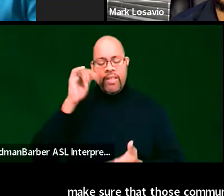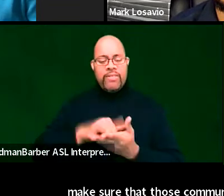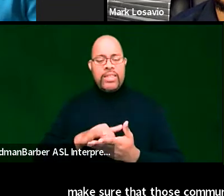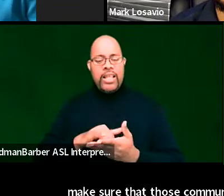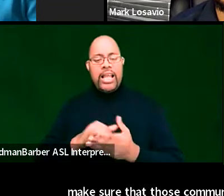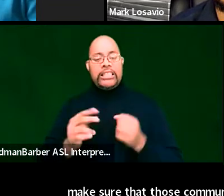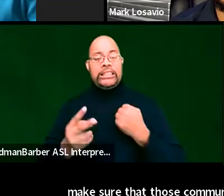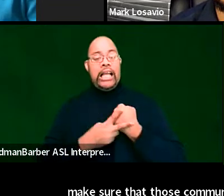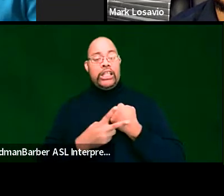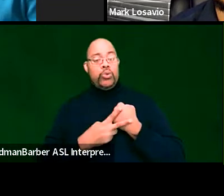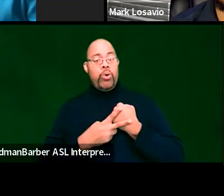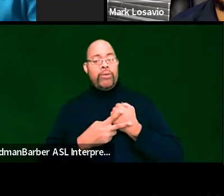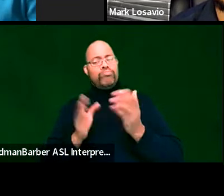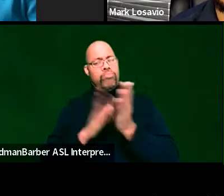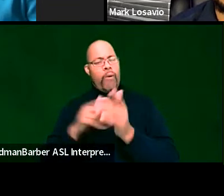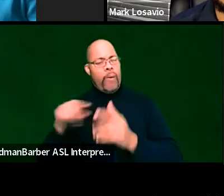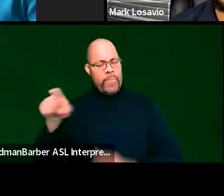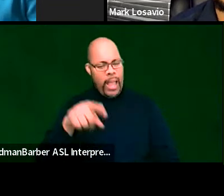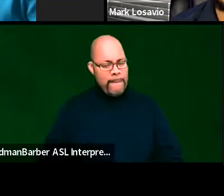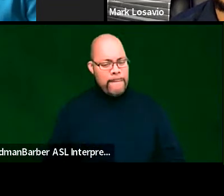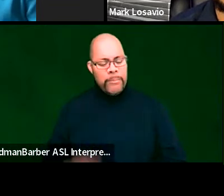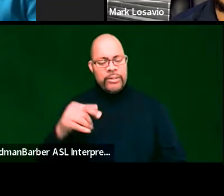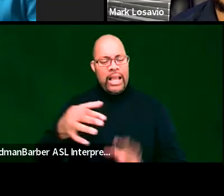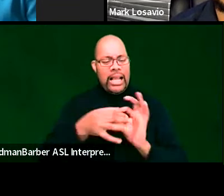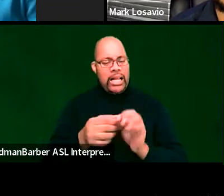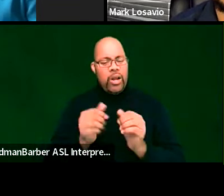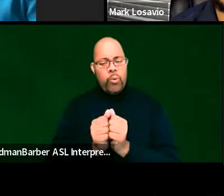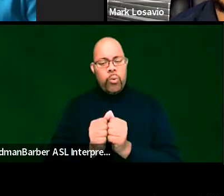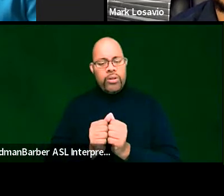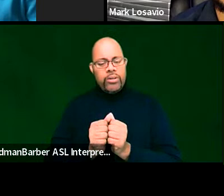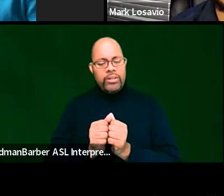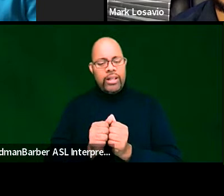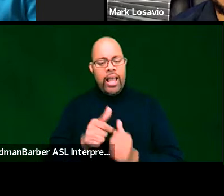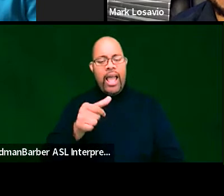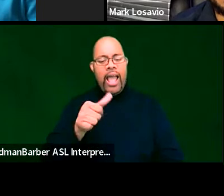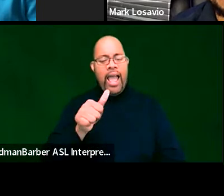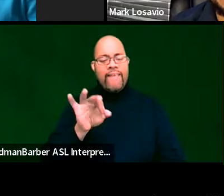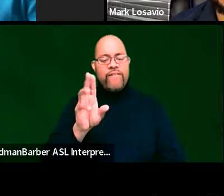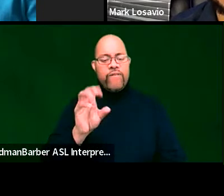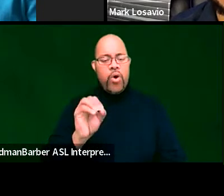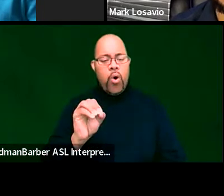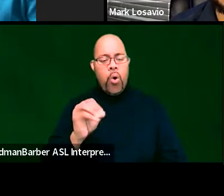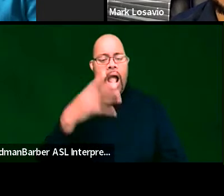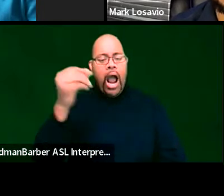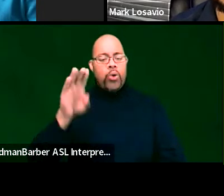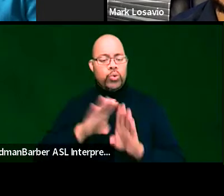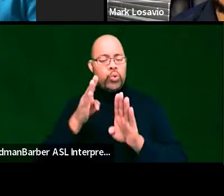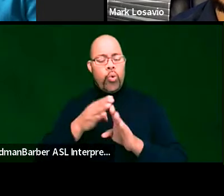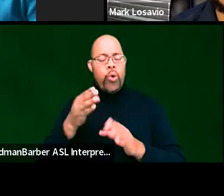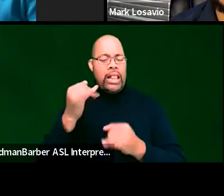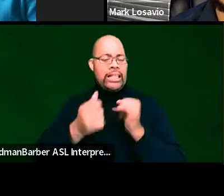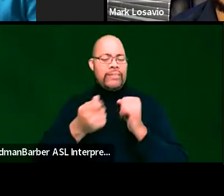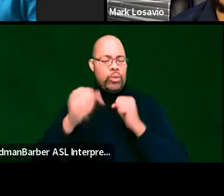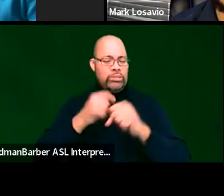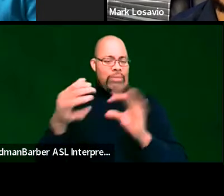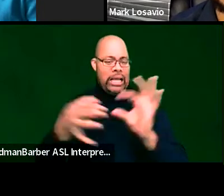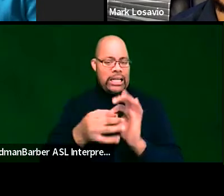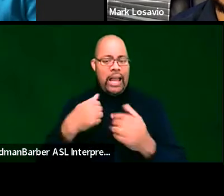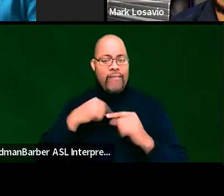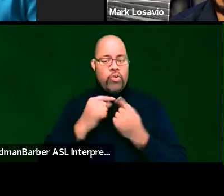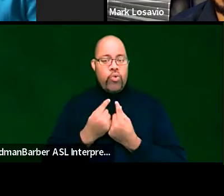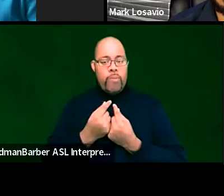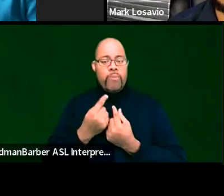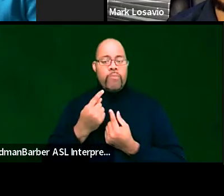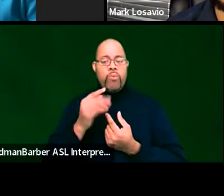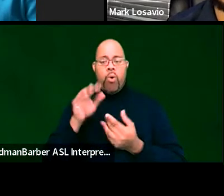Sanctuaries, give them a shout out, because, for example, they connected with Afro Outdoor some time ago over the last few years there. You got this group